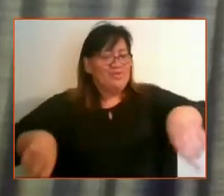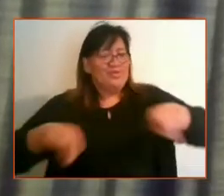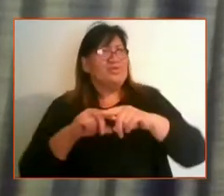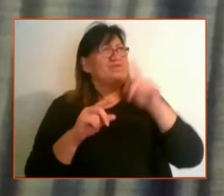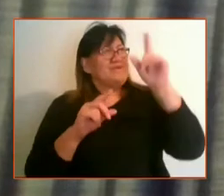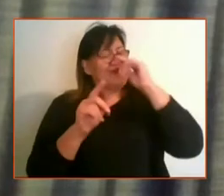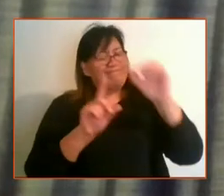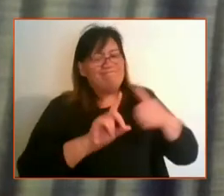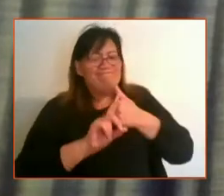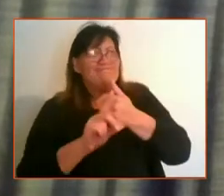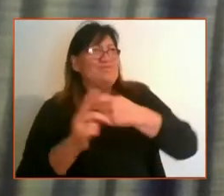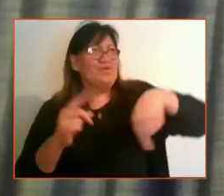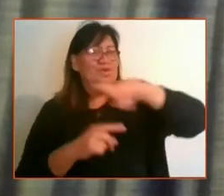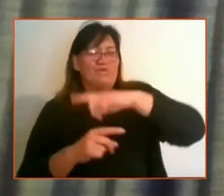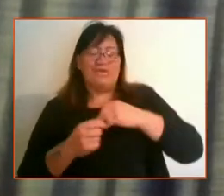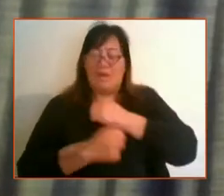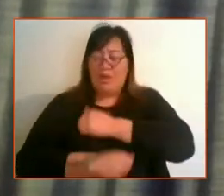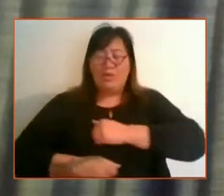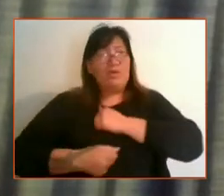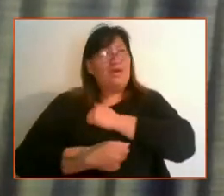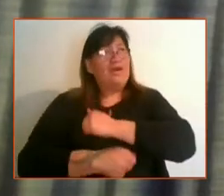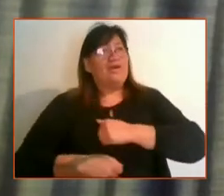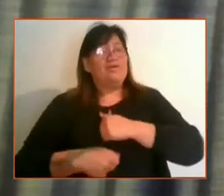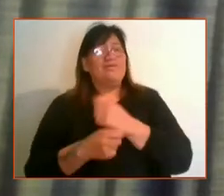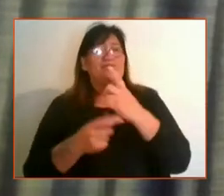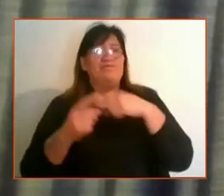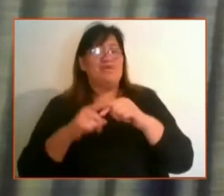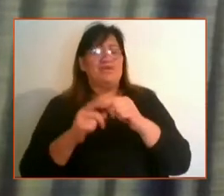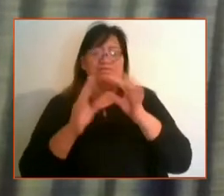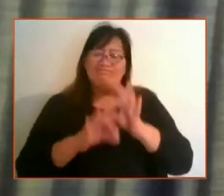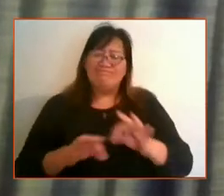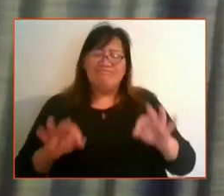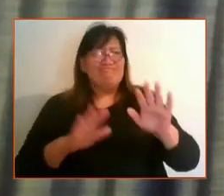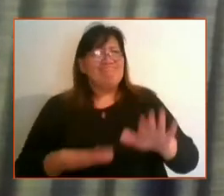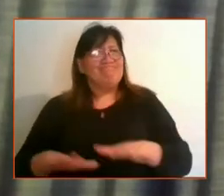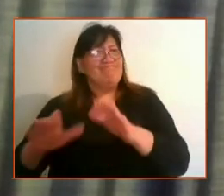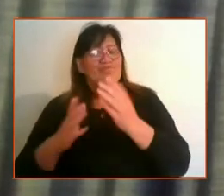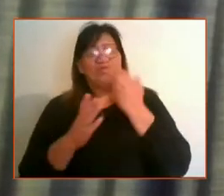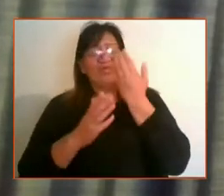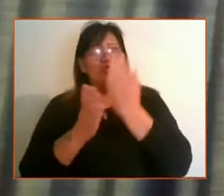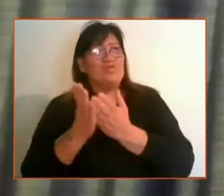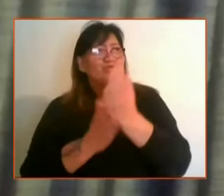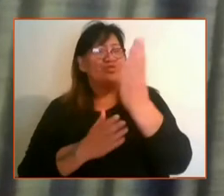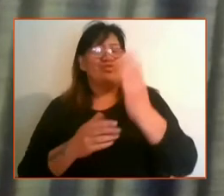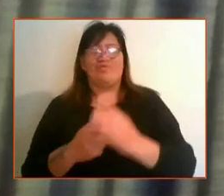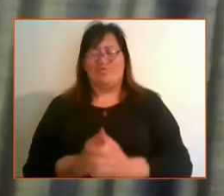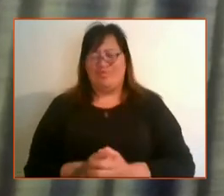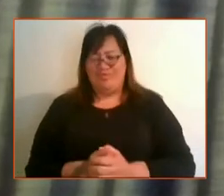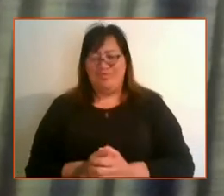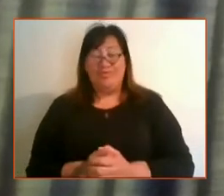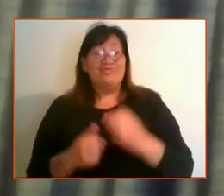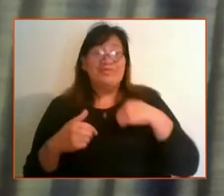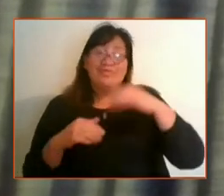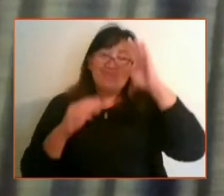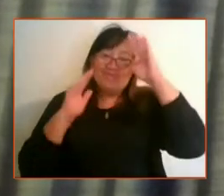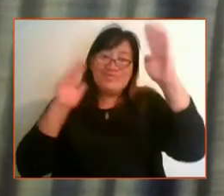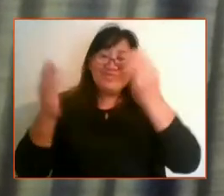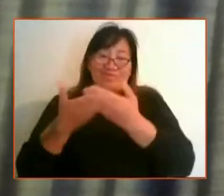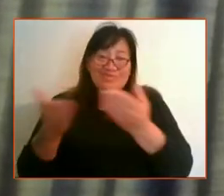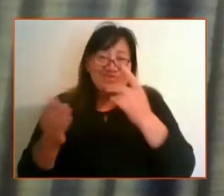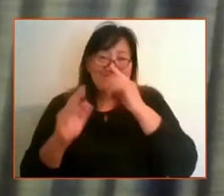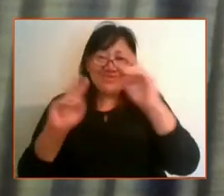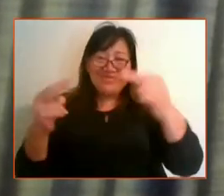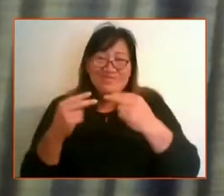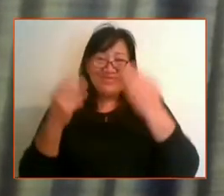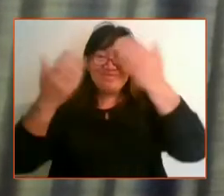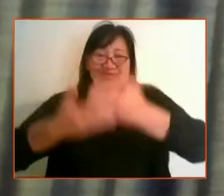koe mātou, te kura wai o te aroha, kia noho haumaru hoki I nā wā katoa. Tēnei te mihi atu kia koutou I nā rangatira, I